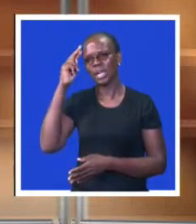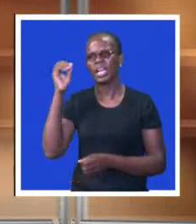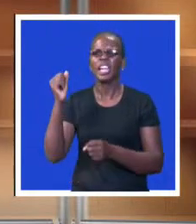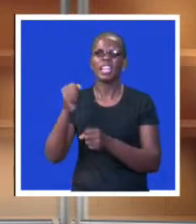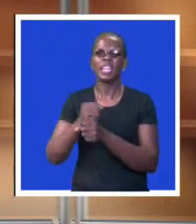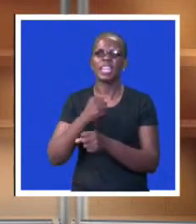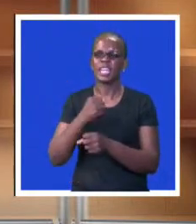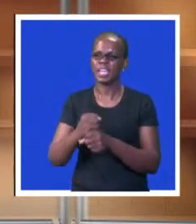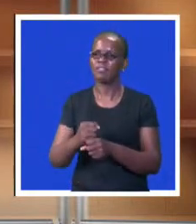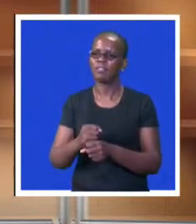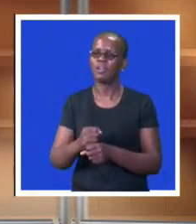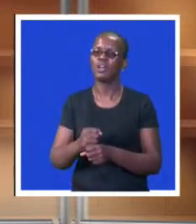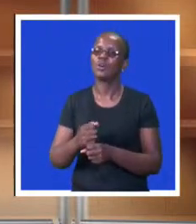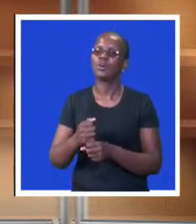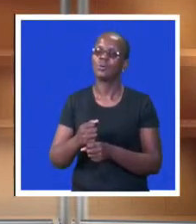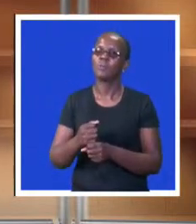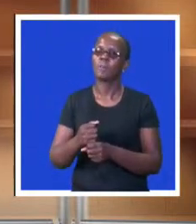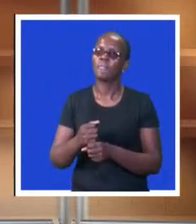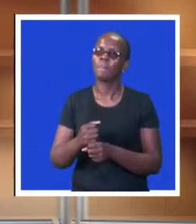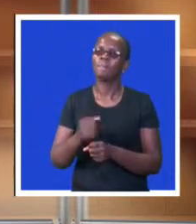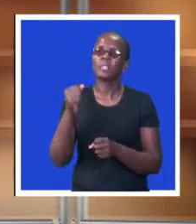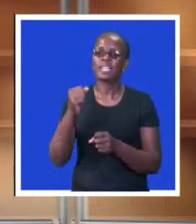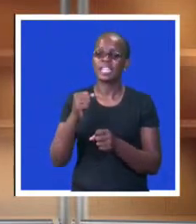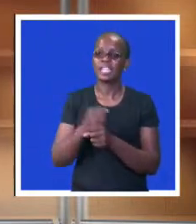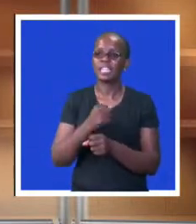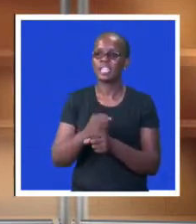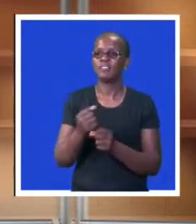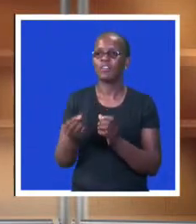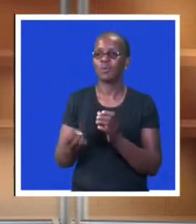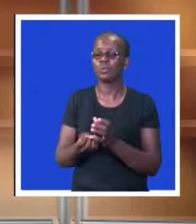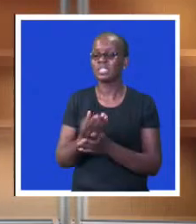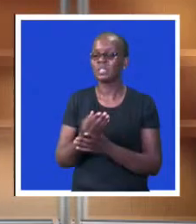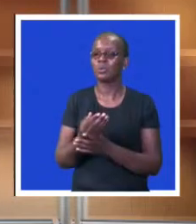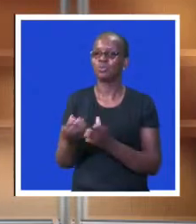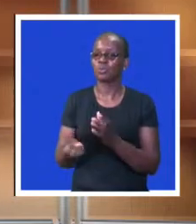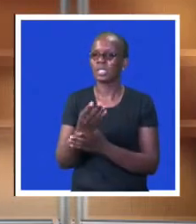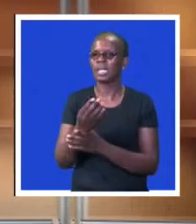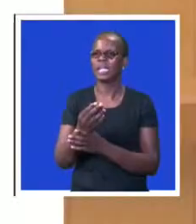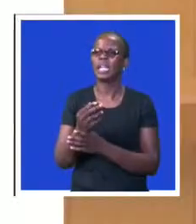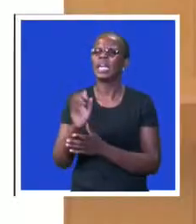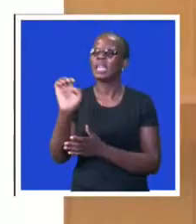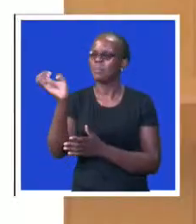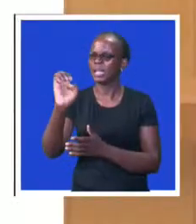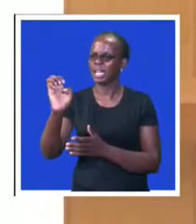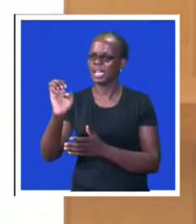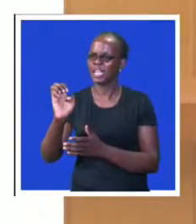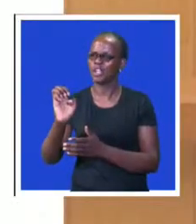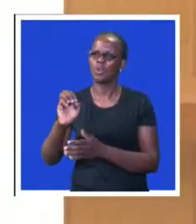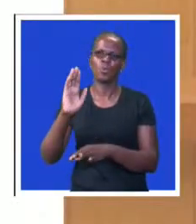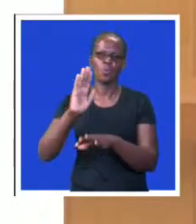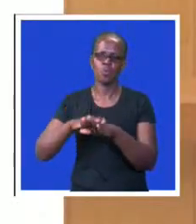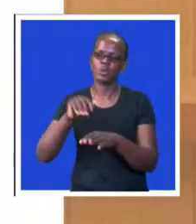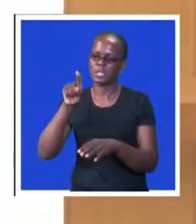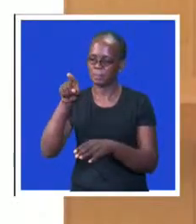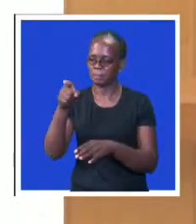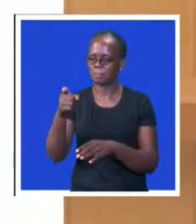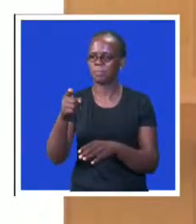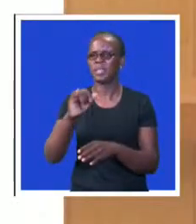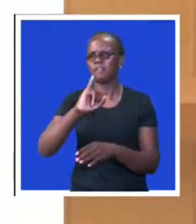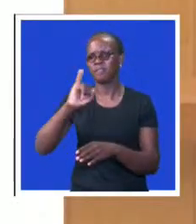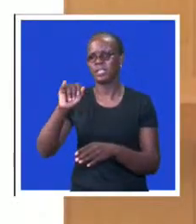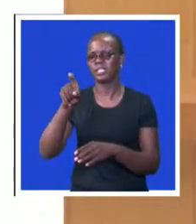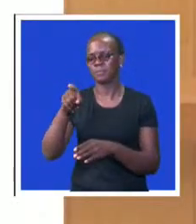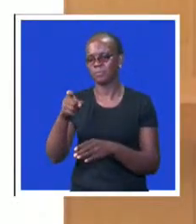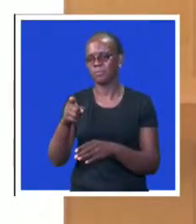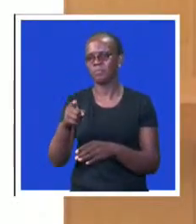move to the emalangeni without bringing down the decimal point. Now that we've brought down the decimal point, let